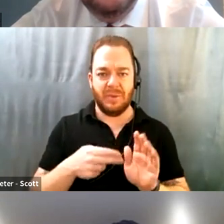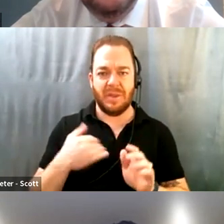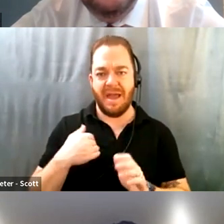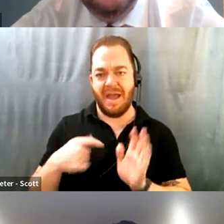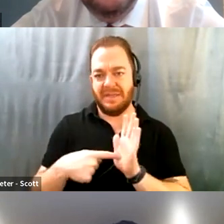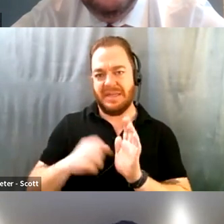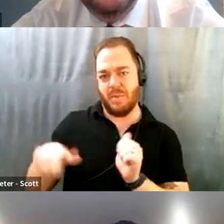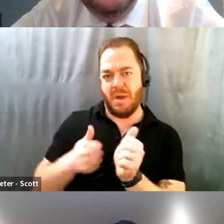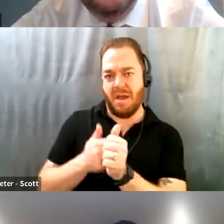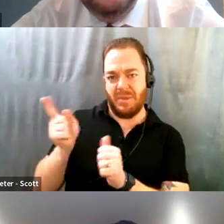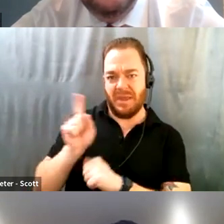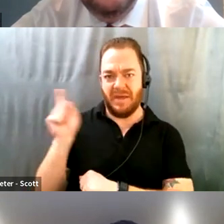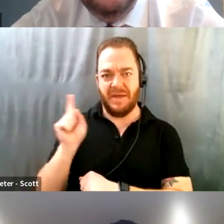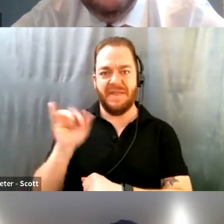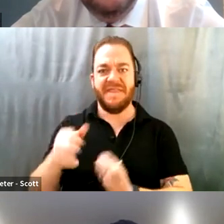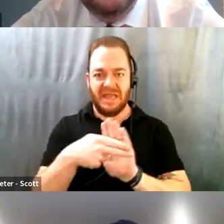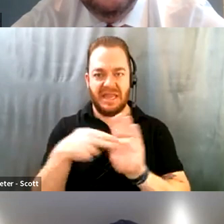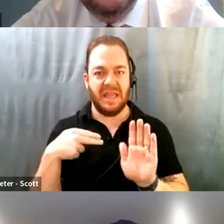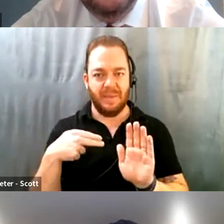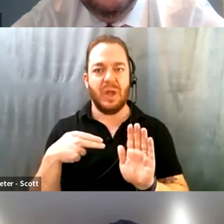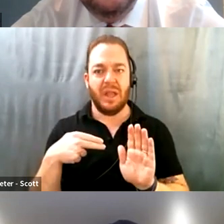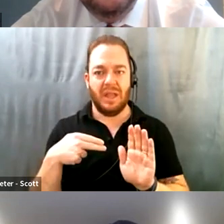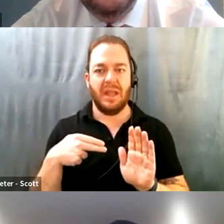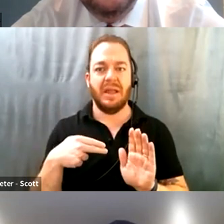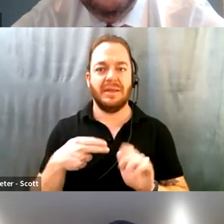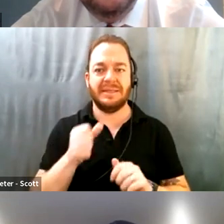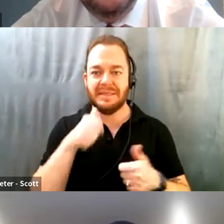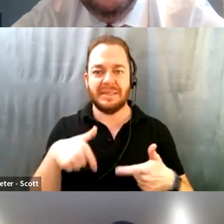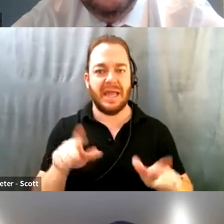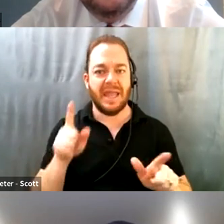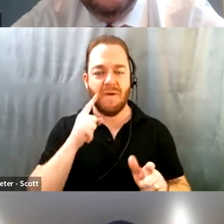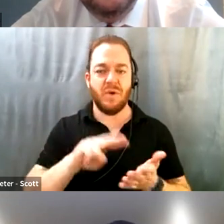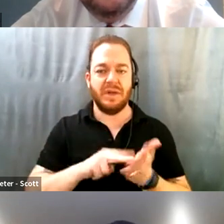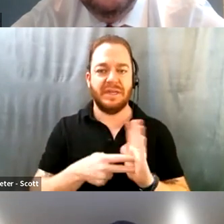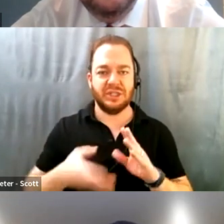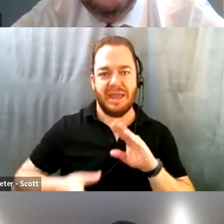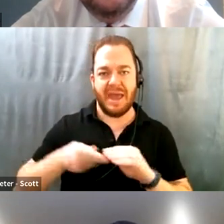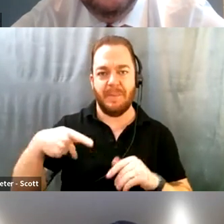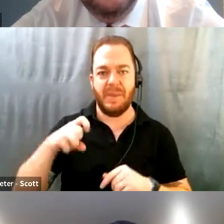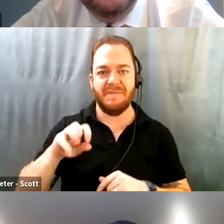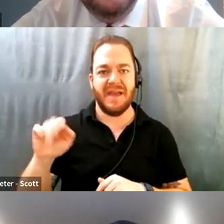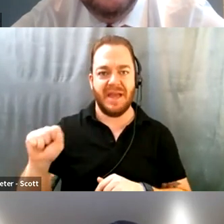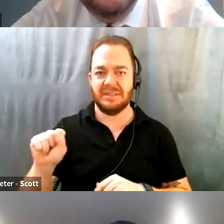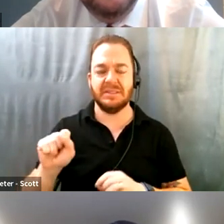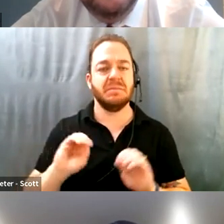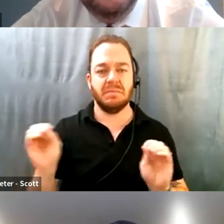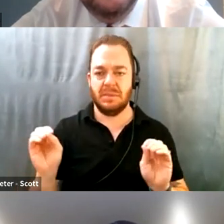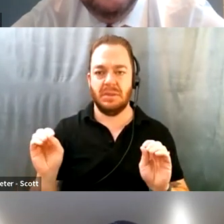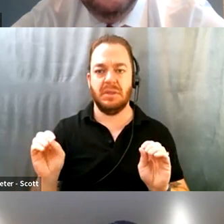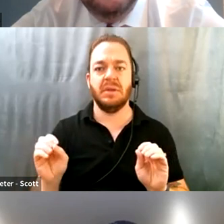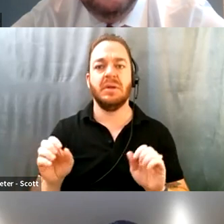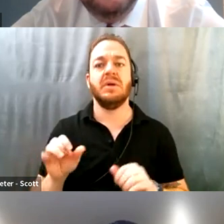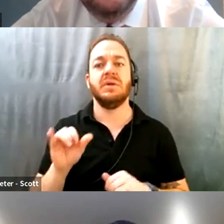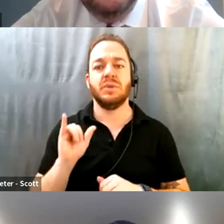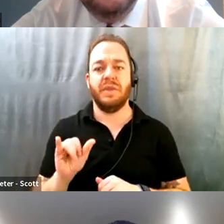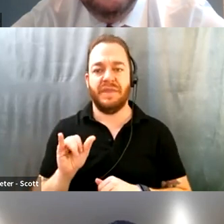the shelf, and that is a label that doesn't allow for intentionally added PFAS at all, and so that addresses PFAS.